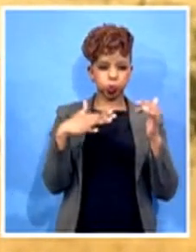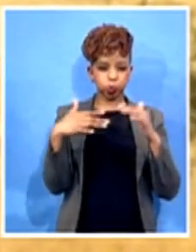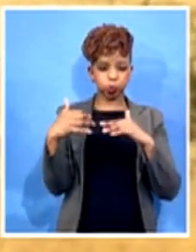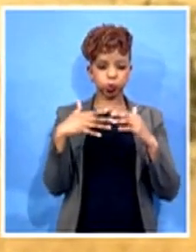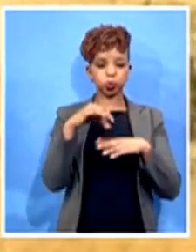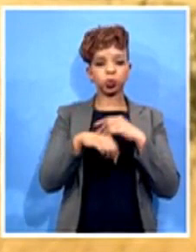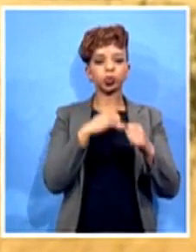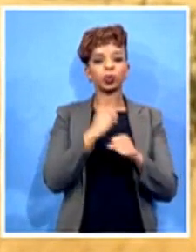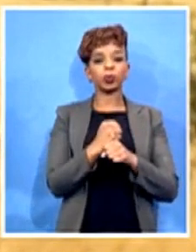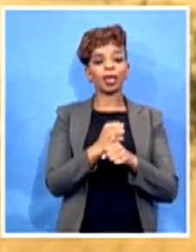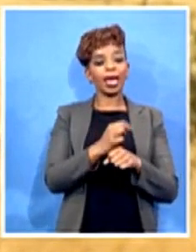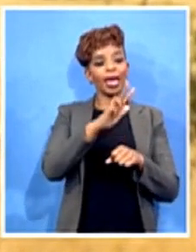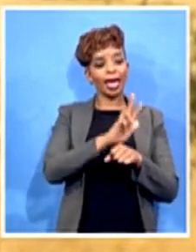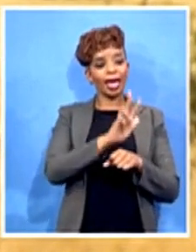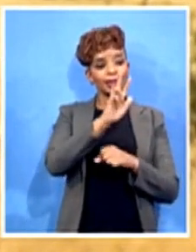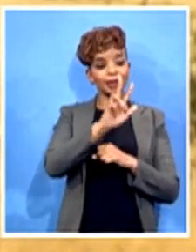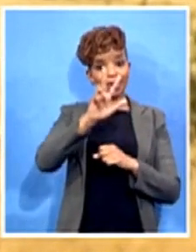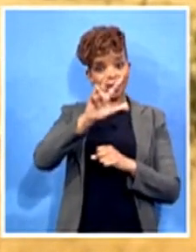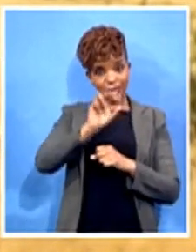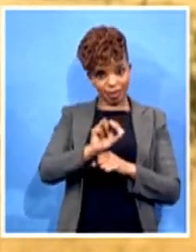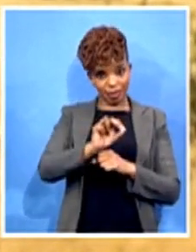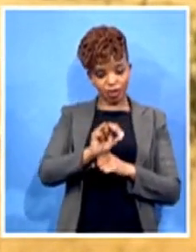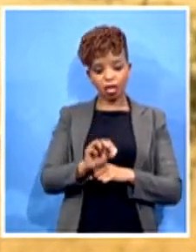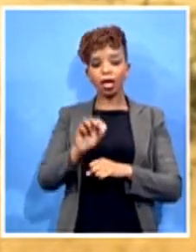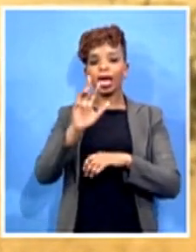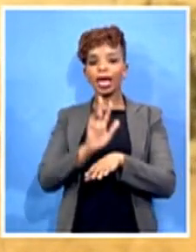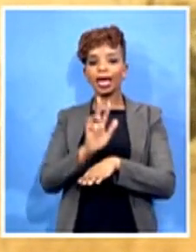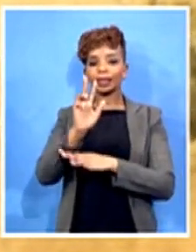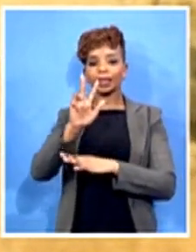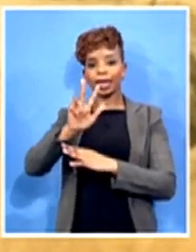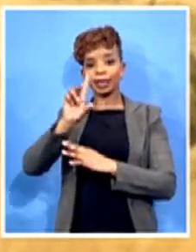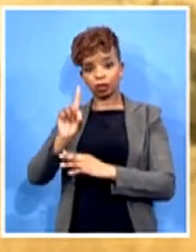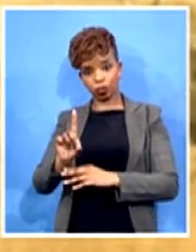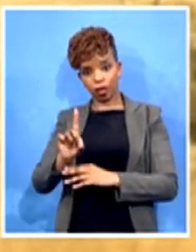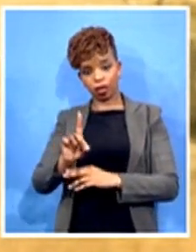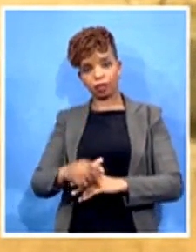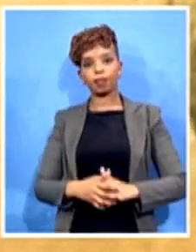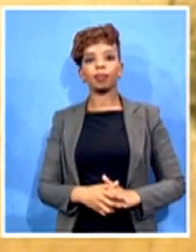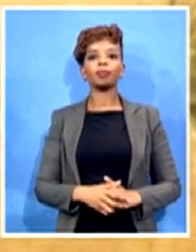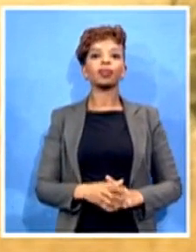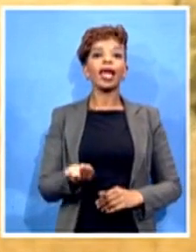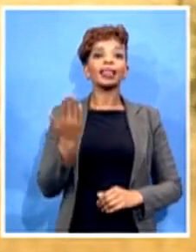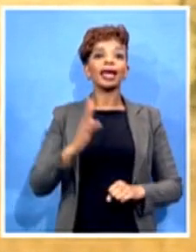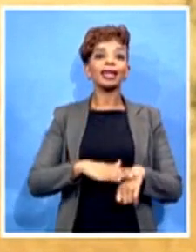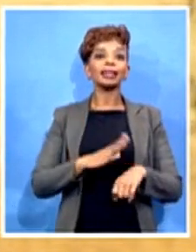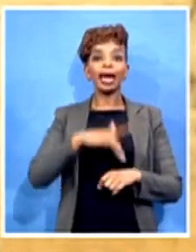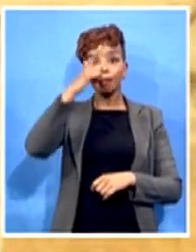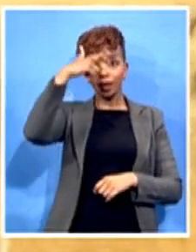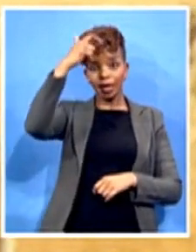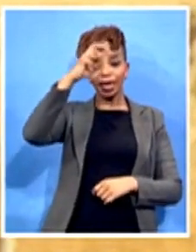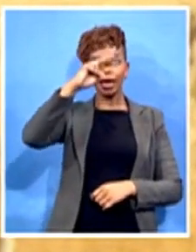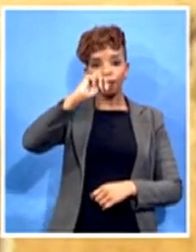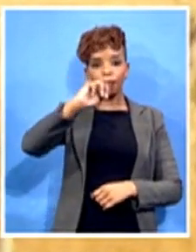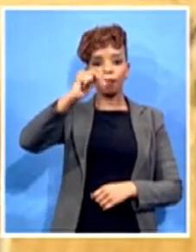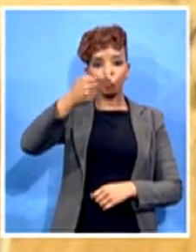That was the time when King Mhlonto had to flee